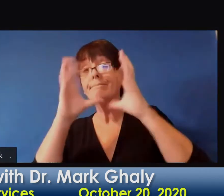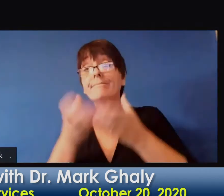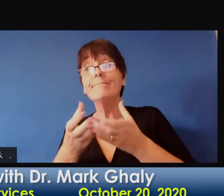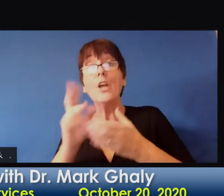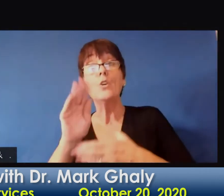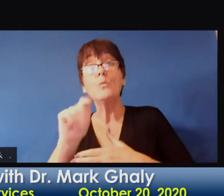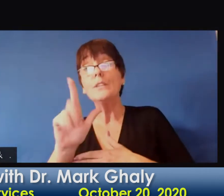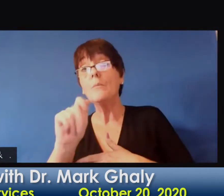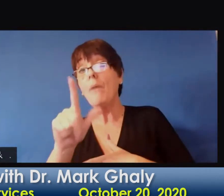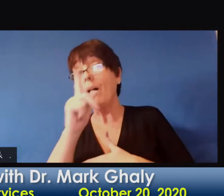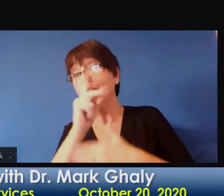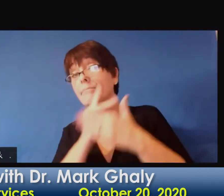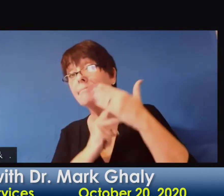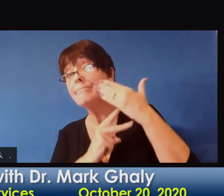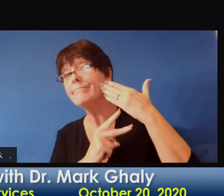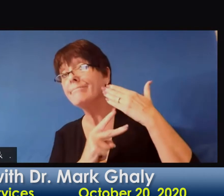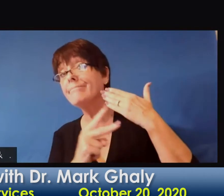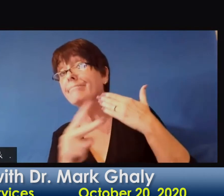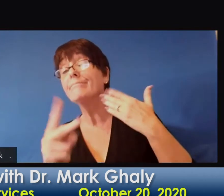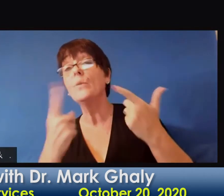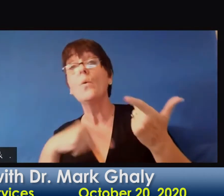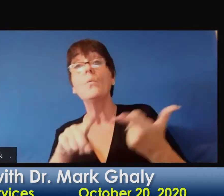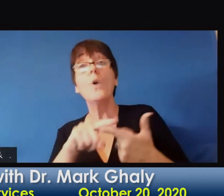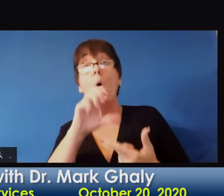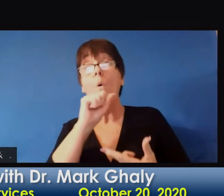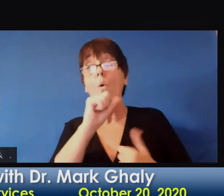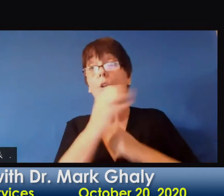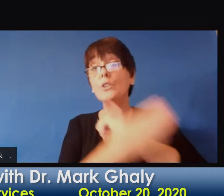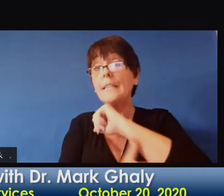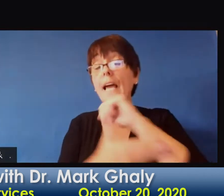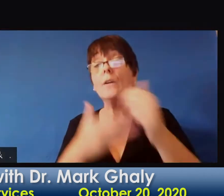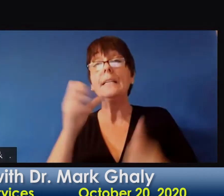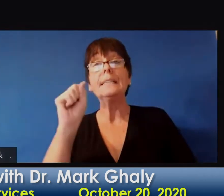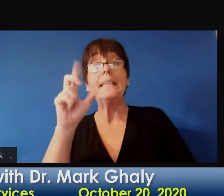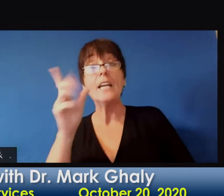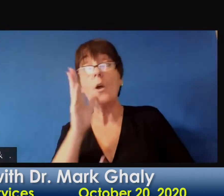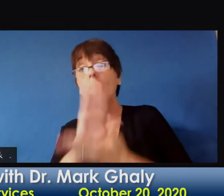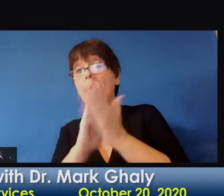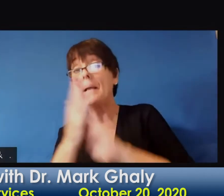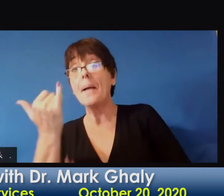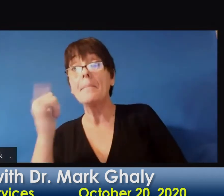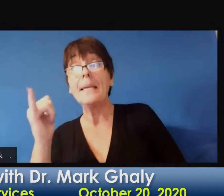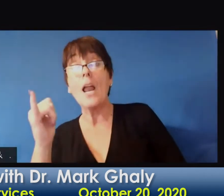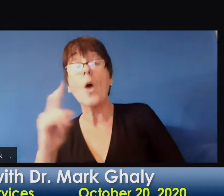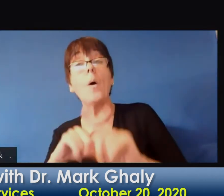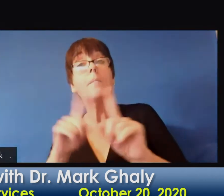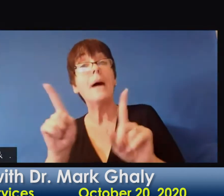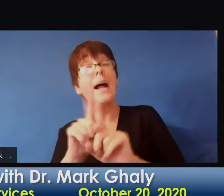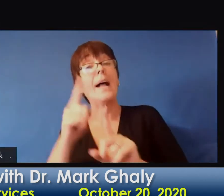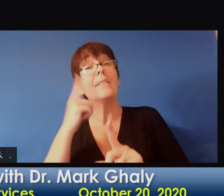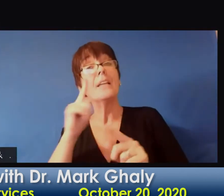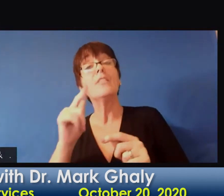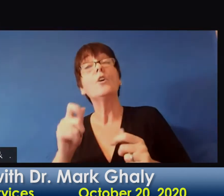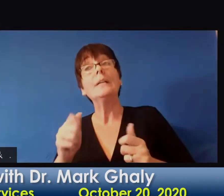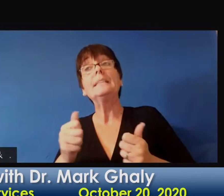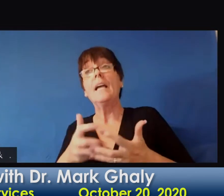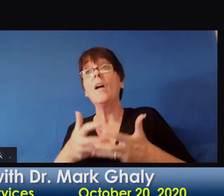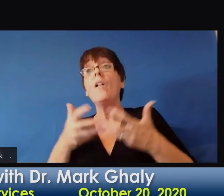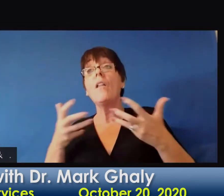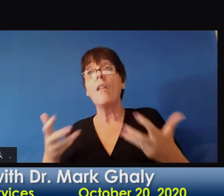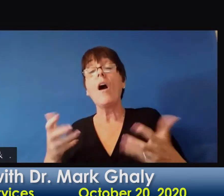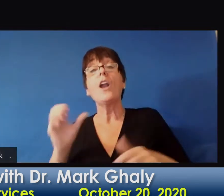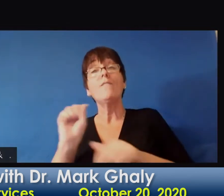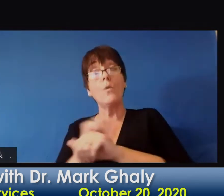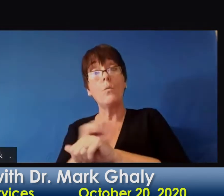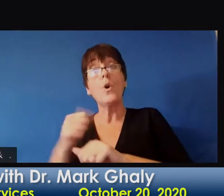when Orange County or San Diego County will indeed enter yellow, but as I said earlier, I think there's lots of work we